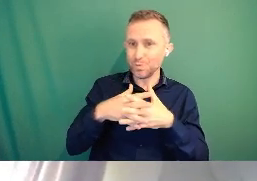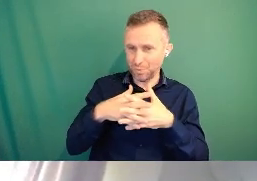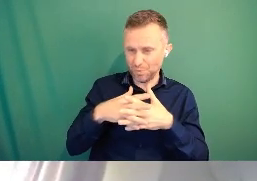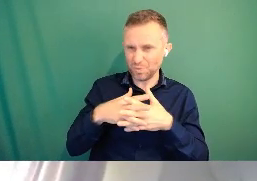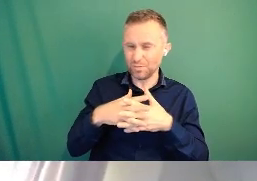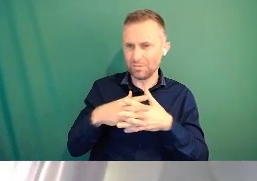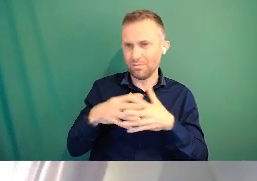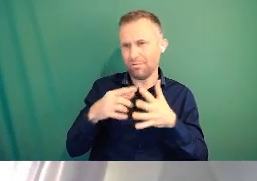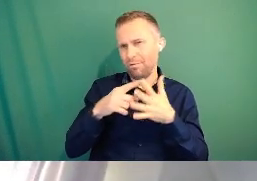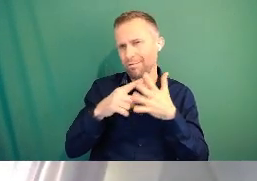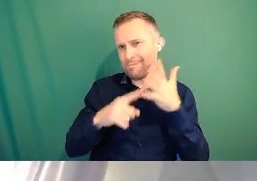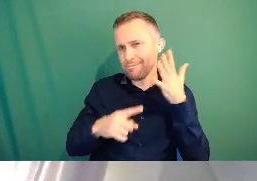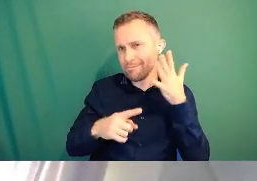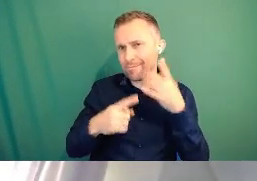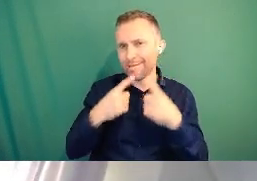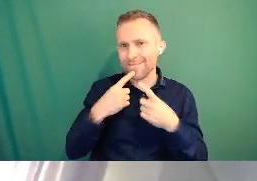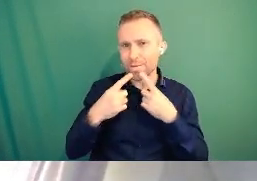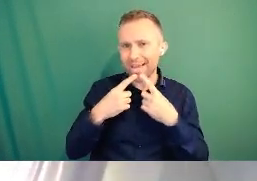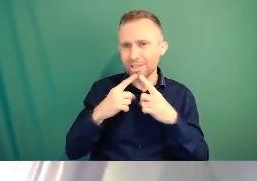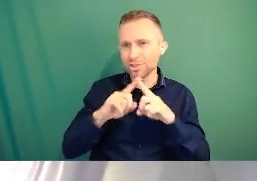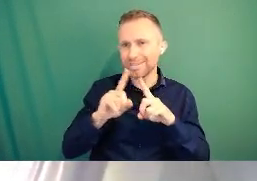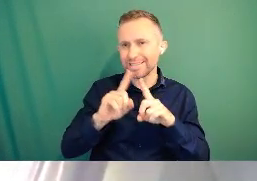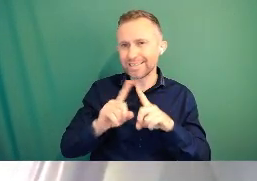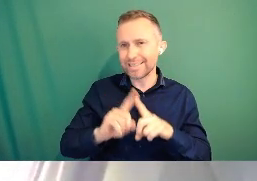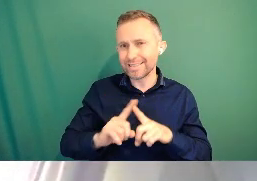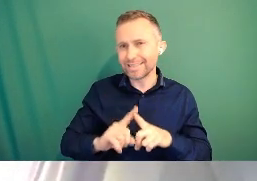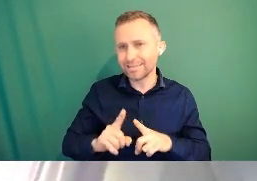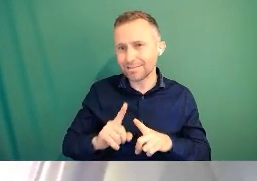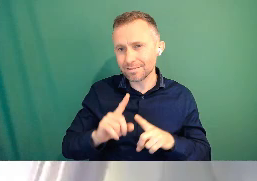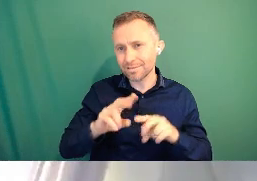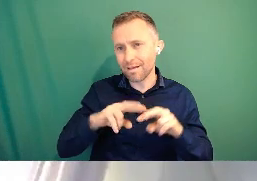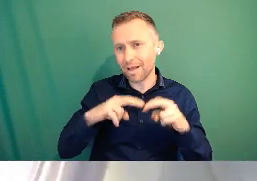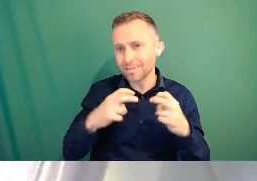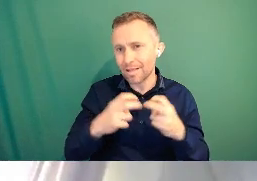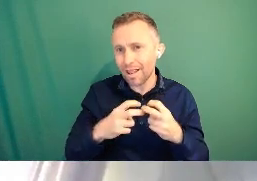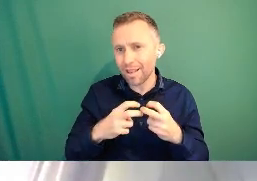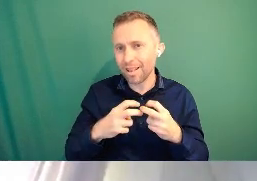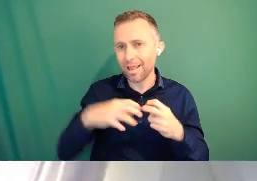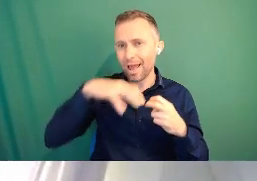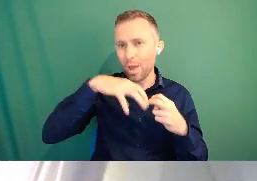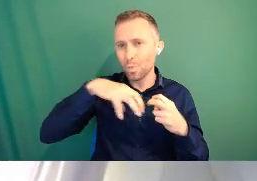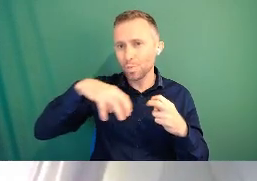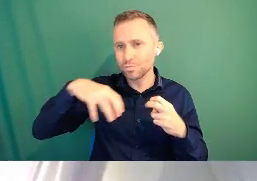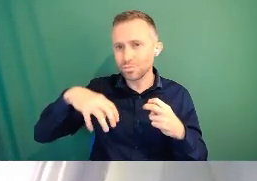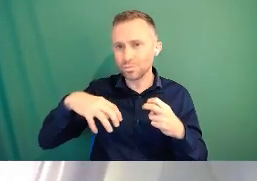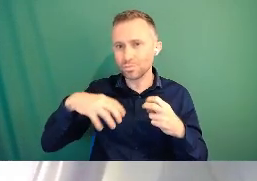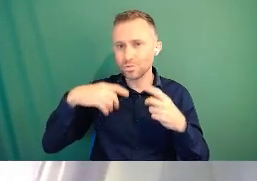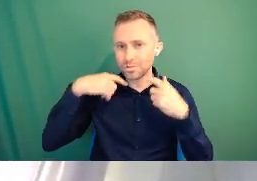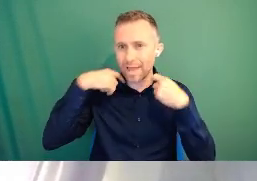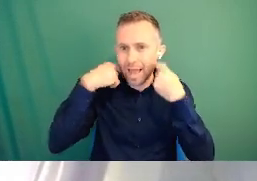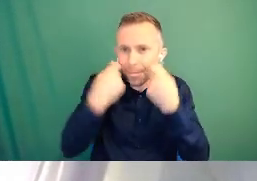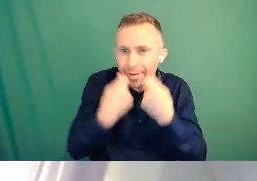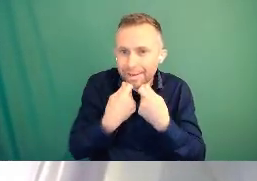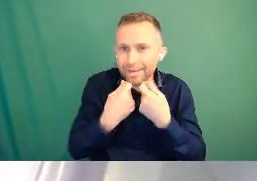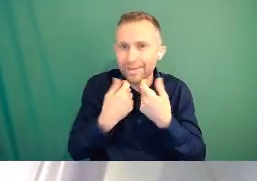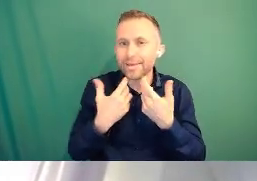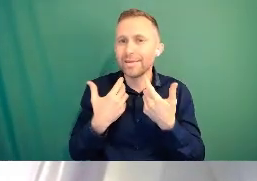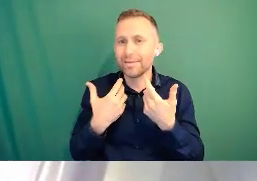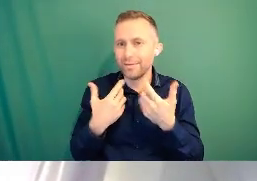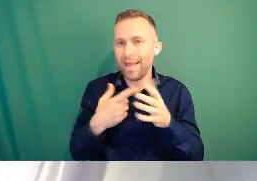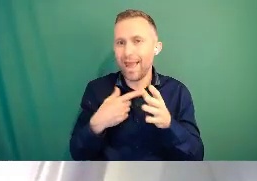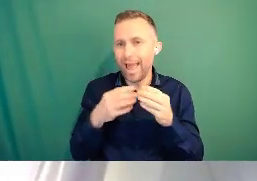there's a website for Cadw where we've got information not just on Castell, but there's information about all of the monuments that we look